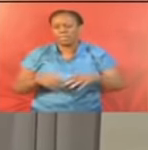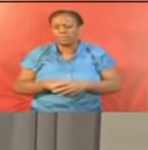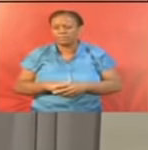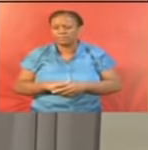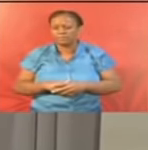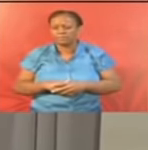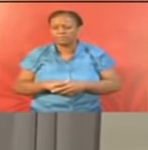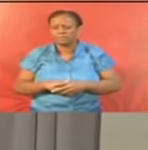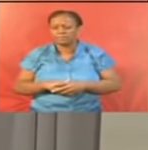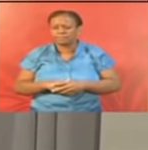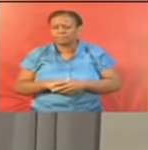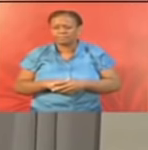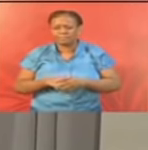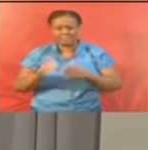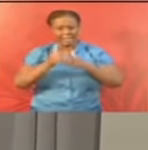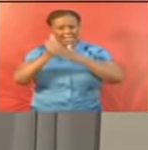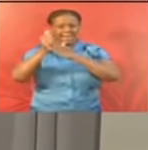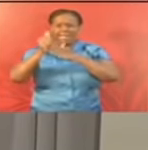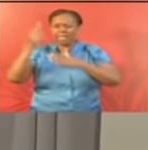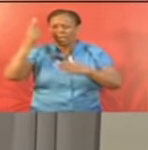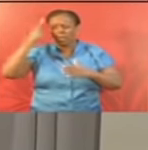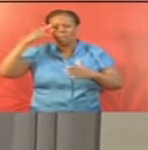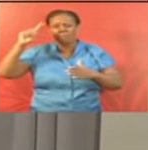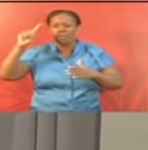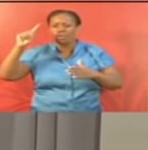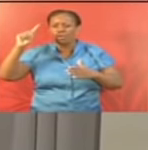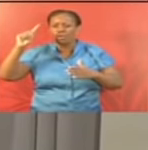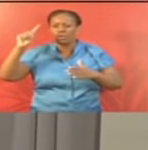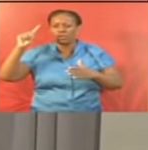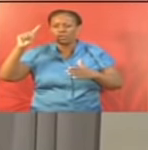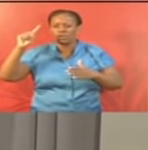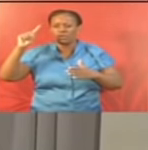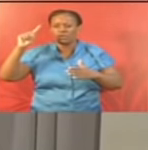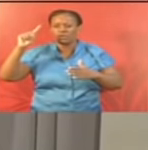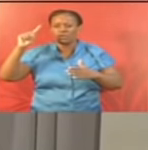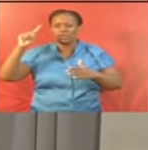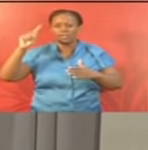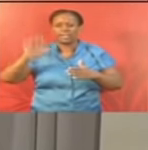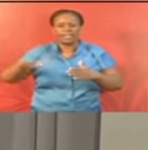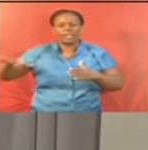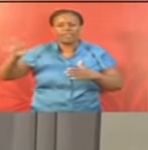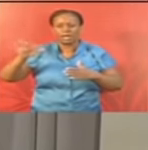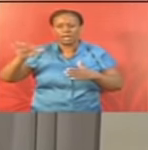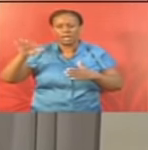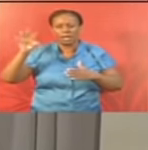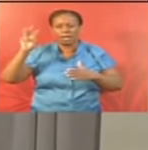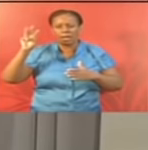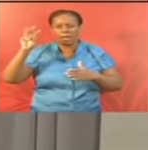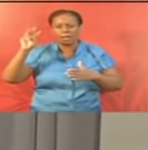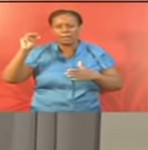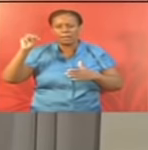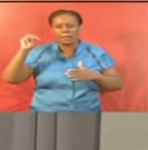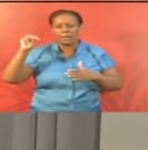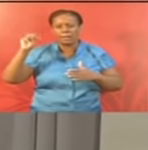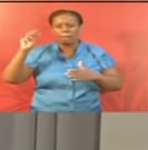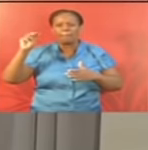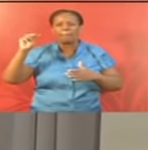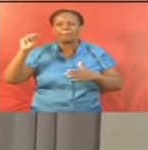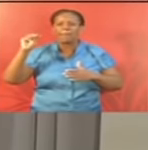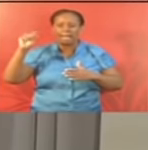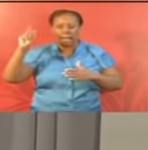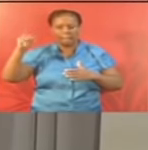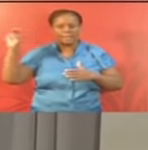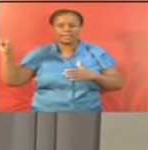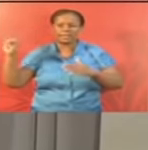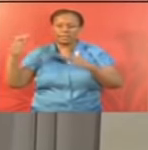on CNN, making the same point, that even though their beaches are open, what happens in Miami